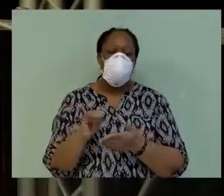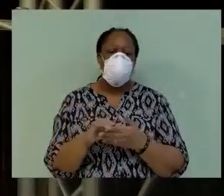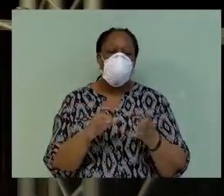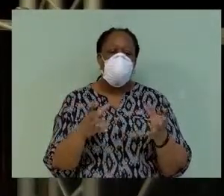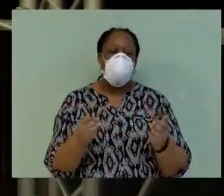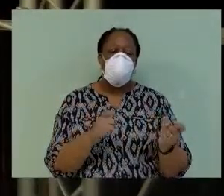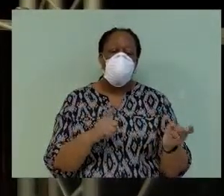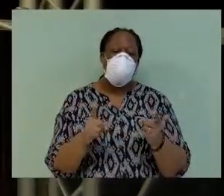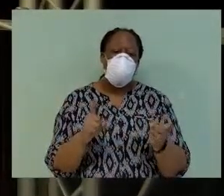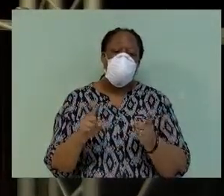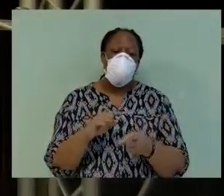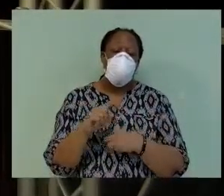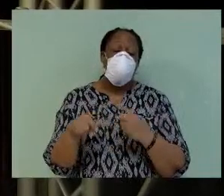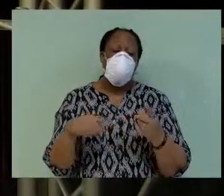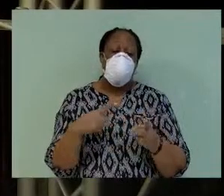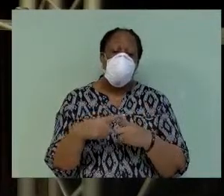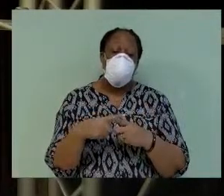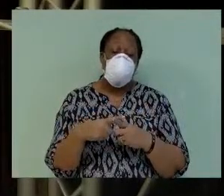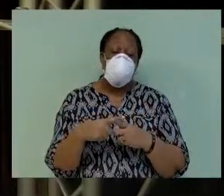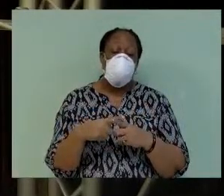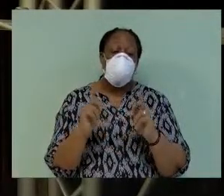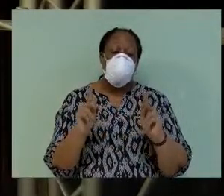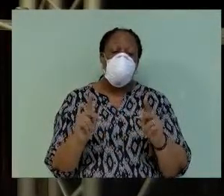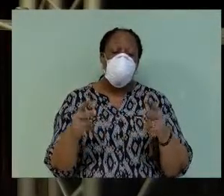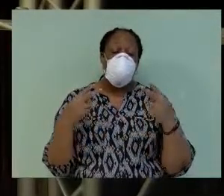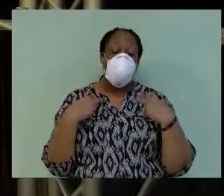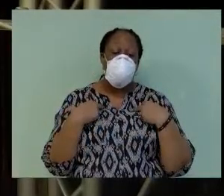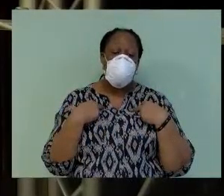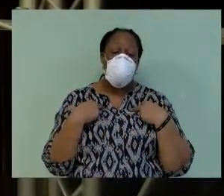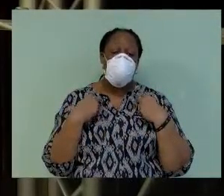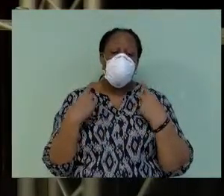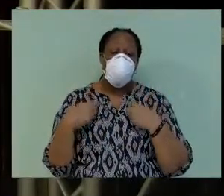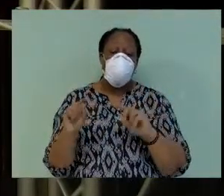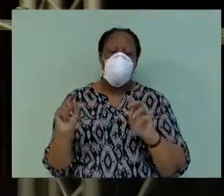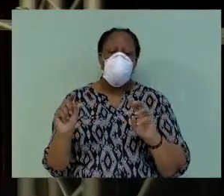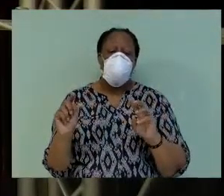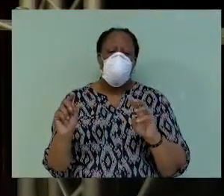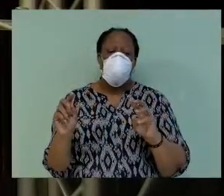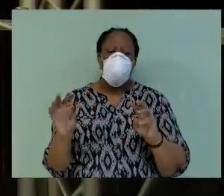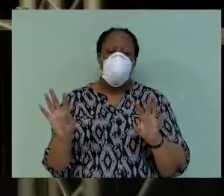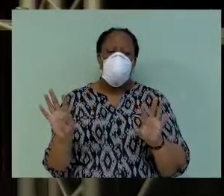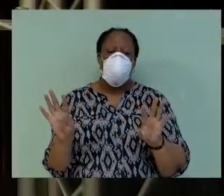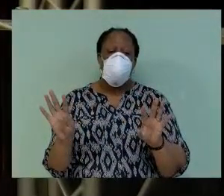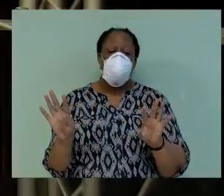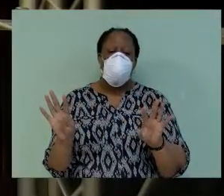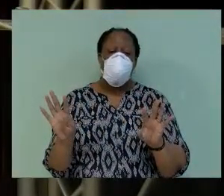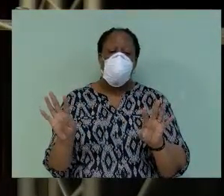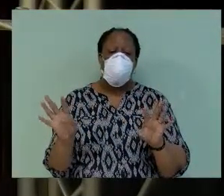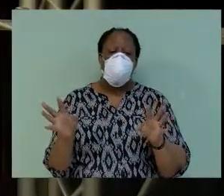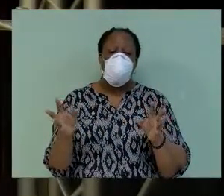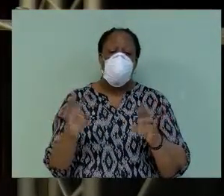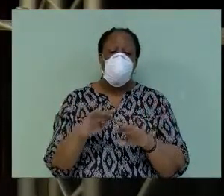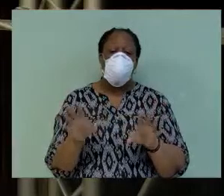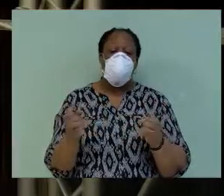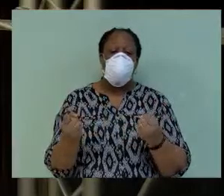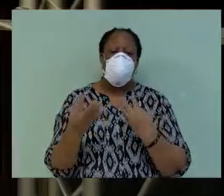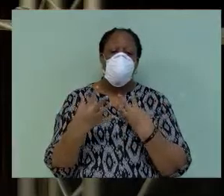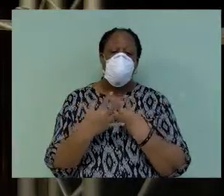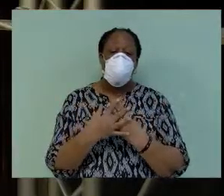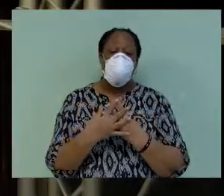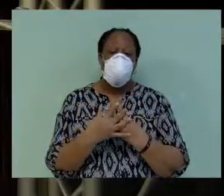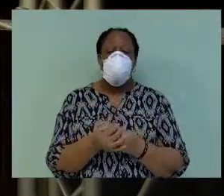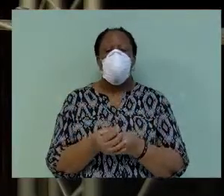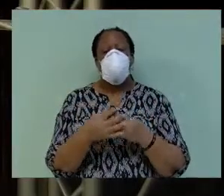a person is unrepresented, and it is signed by all parties, submitted to the magistrate for signature.